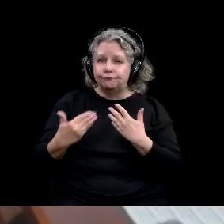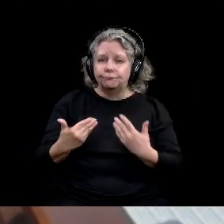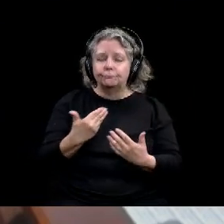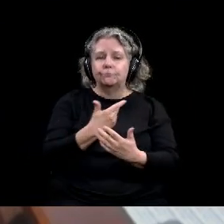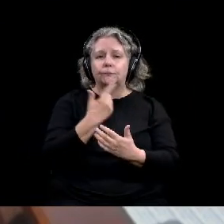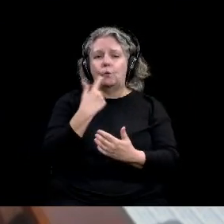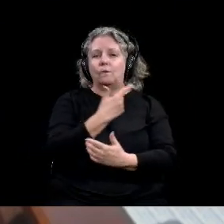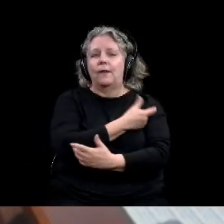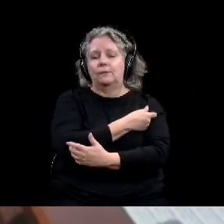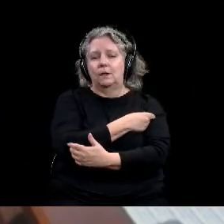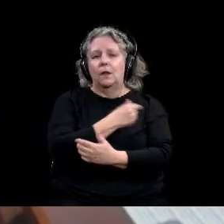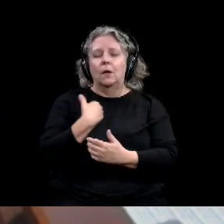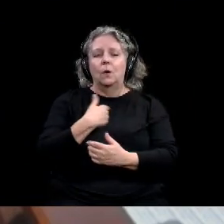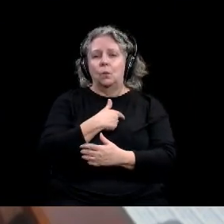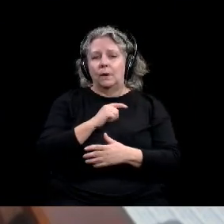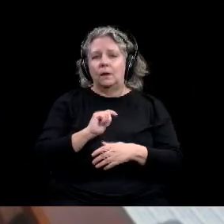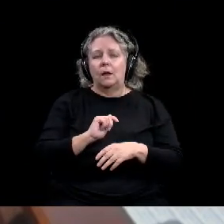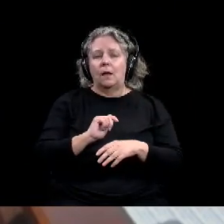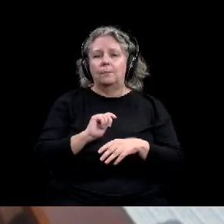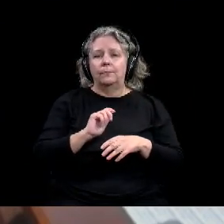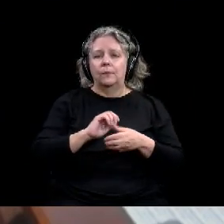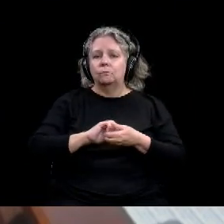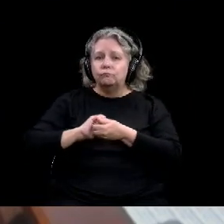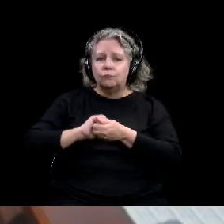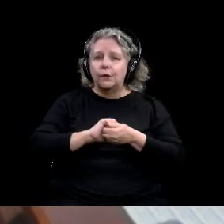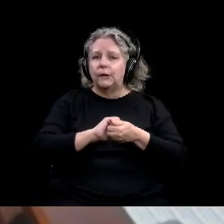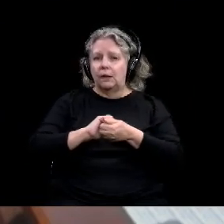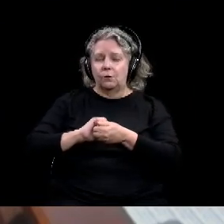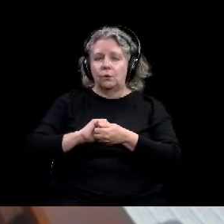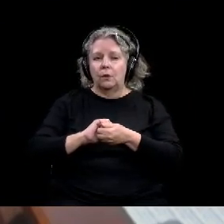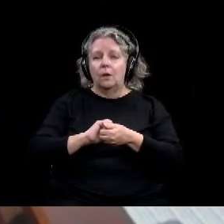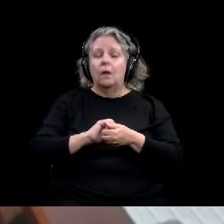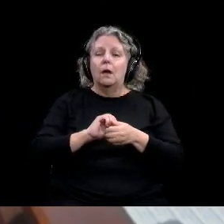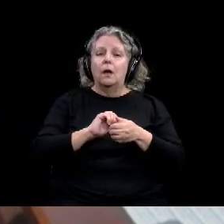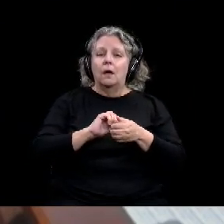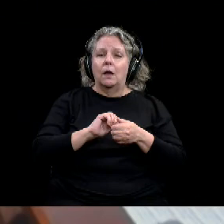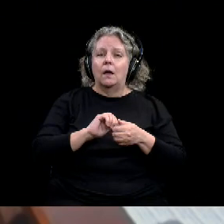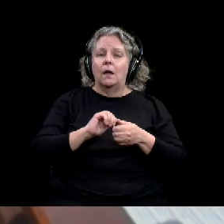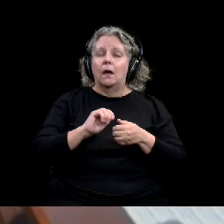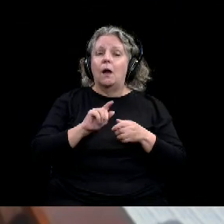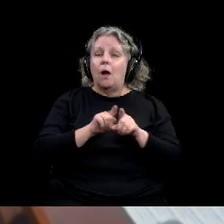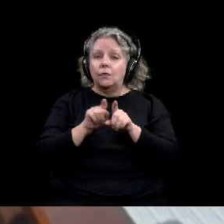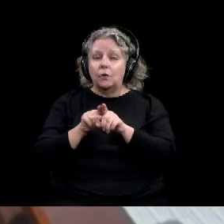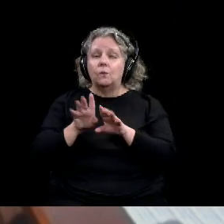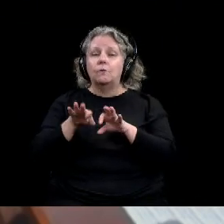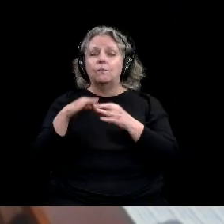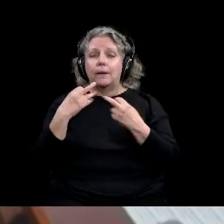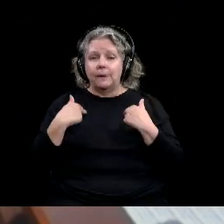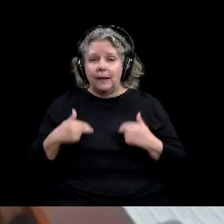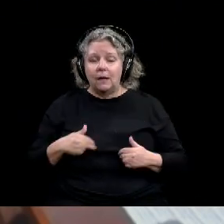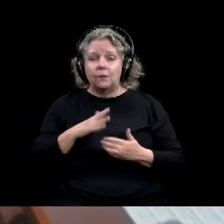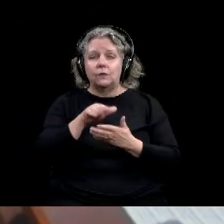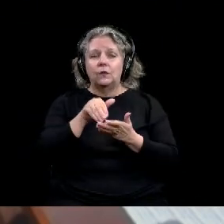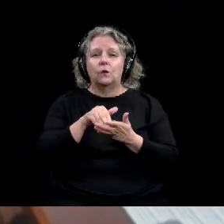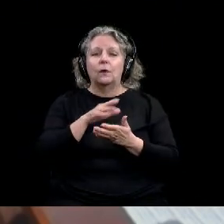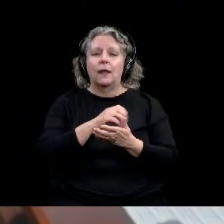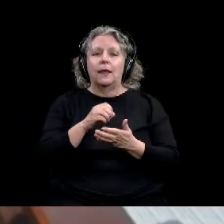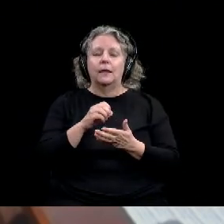well as Family Health Center and Baylor Scott and White Hillcrest. So we continue to work with all of